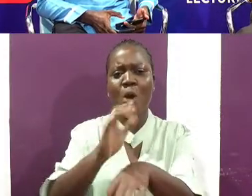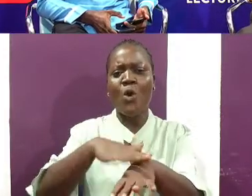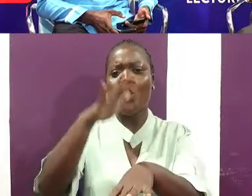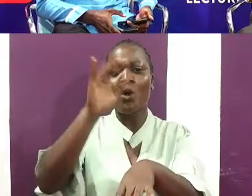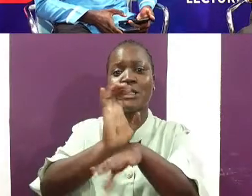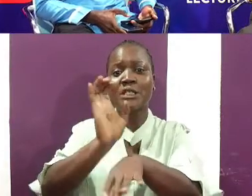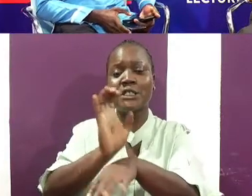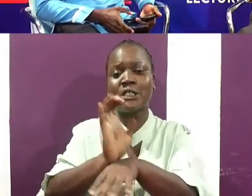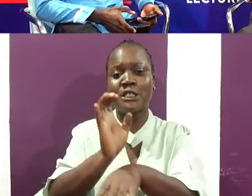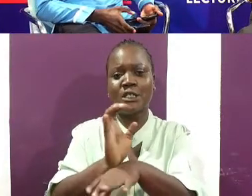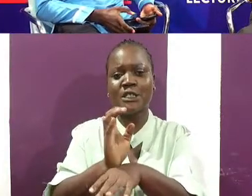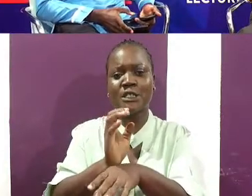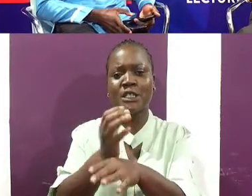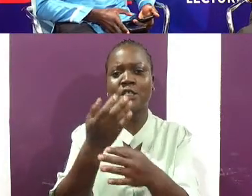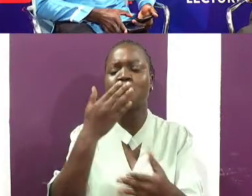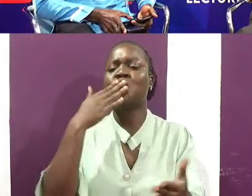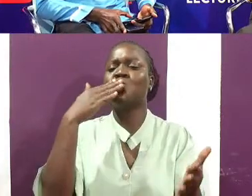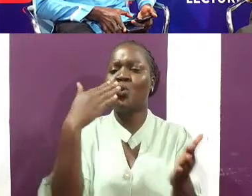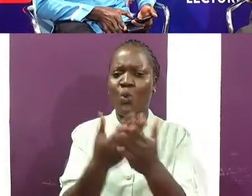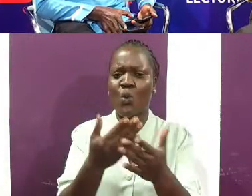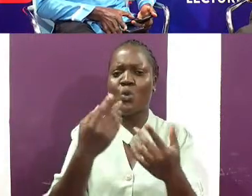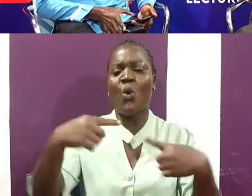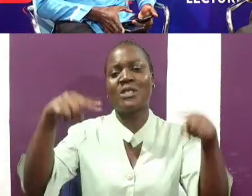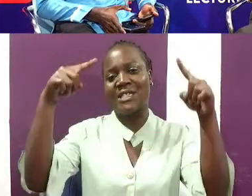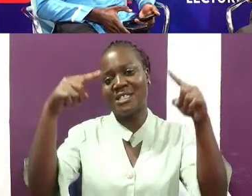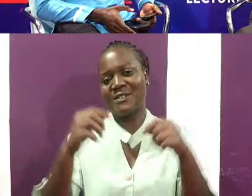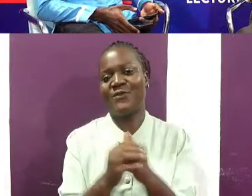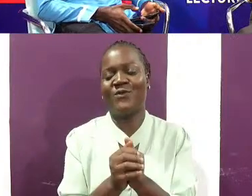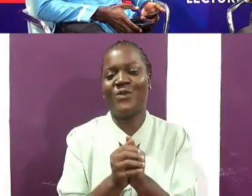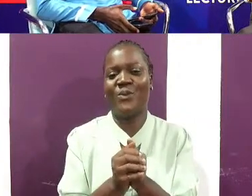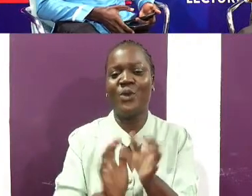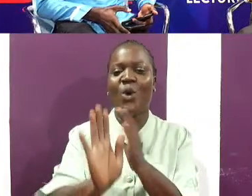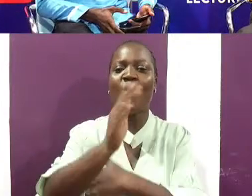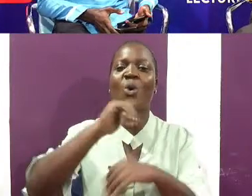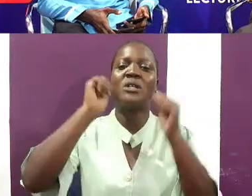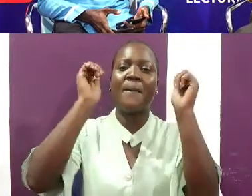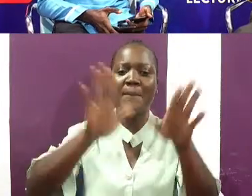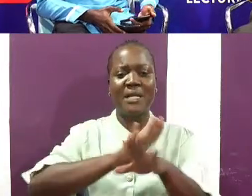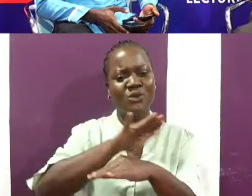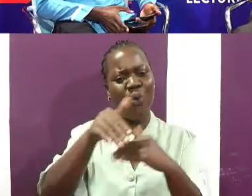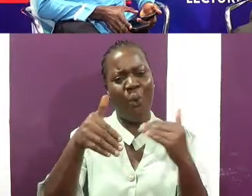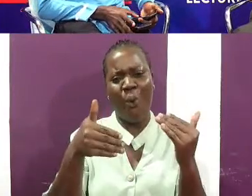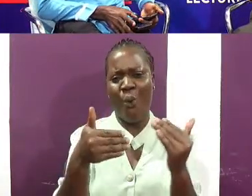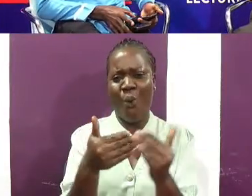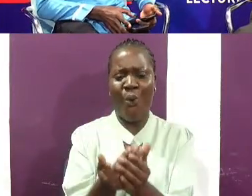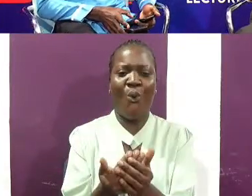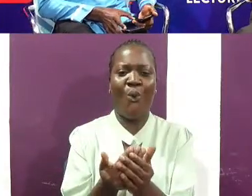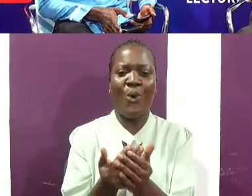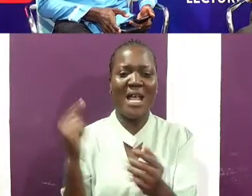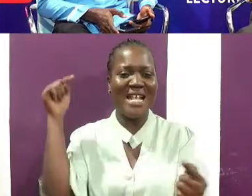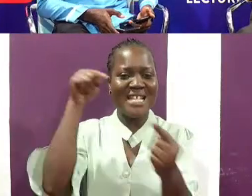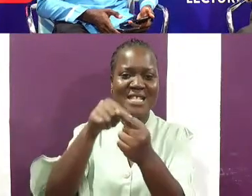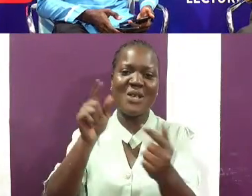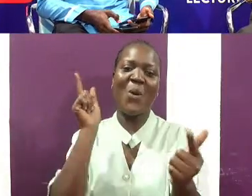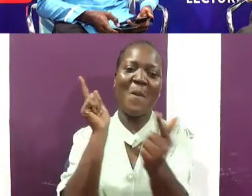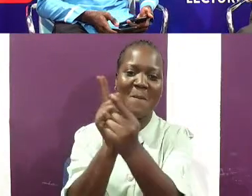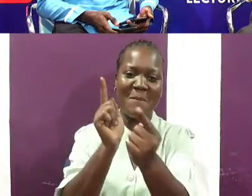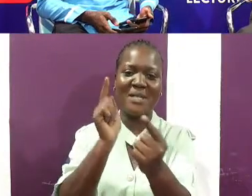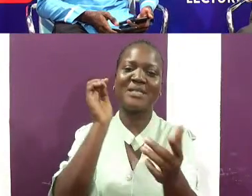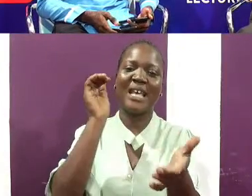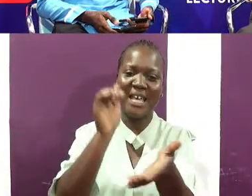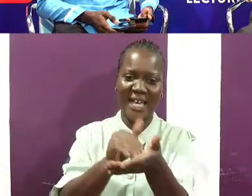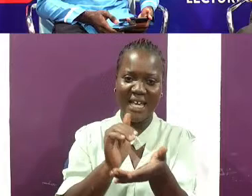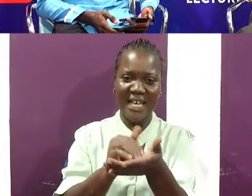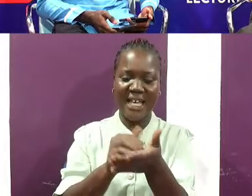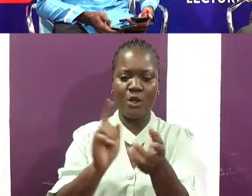obi a ankrankre jumedi obi obi a edi no oyakopon emfa enhira enum ye nyina kopi mi se ebe se ehibiem ene ye jumedi